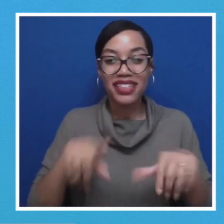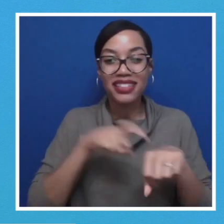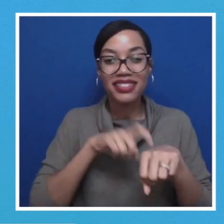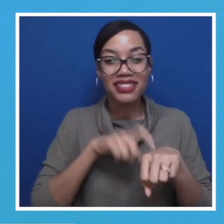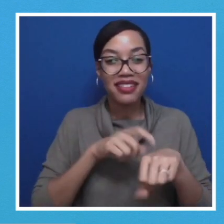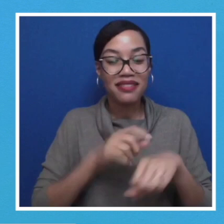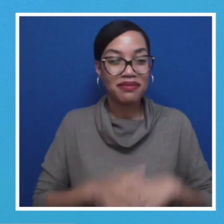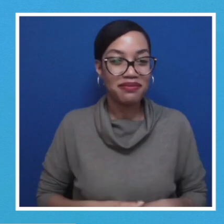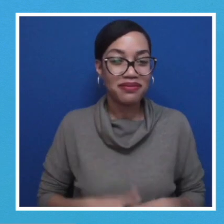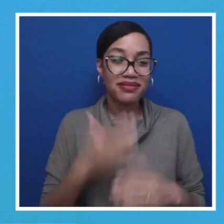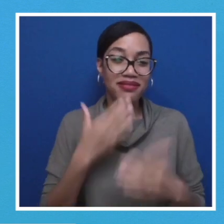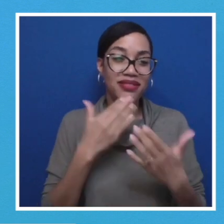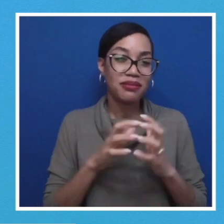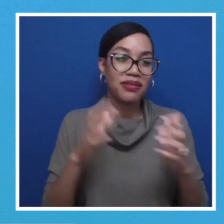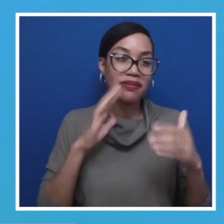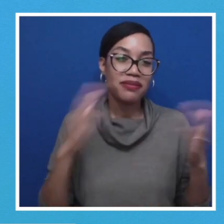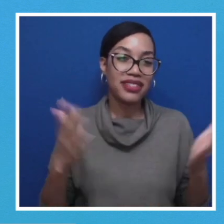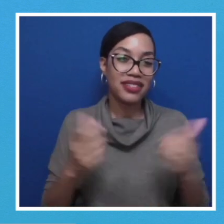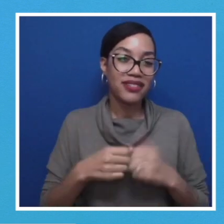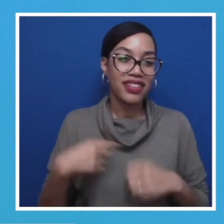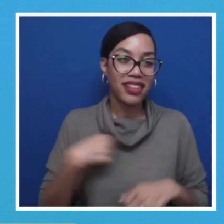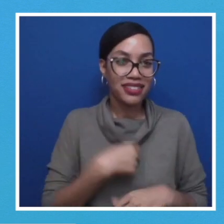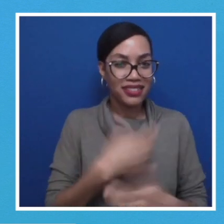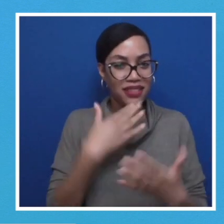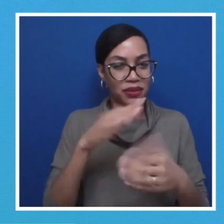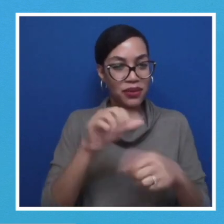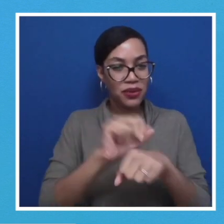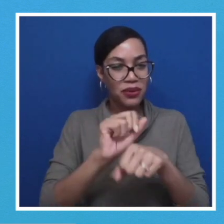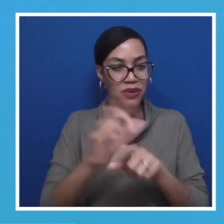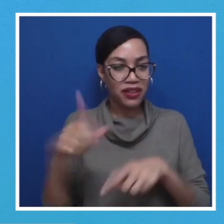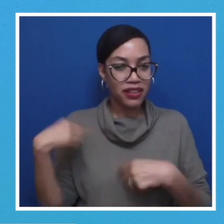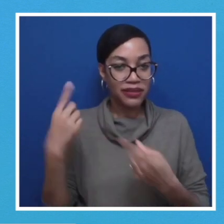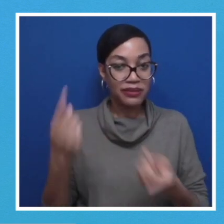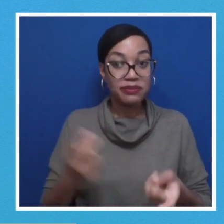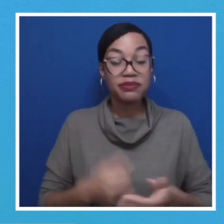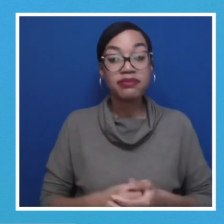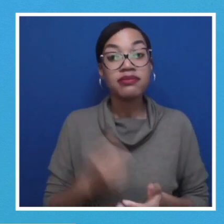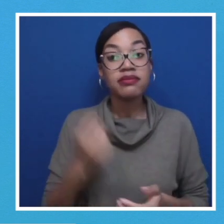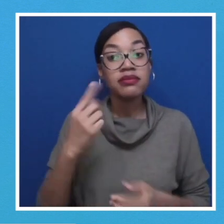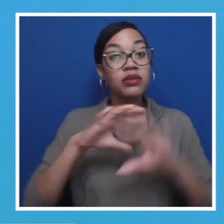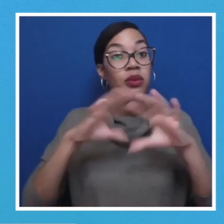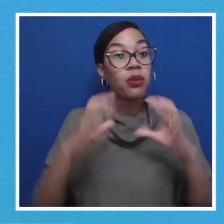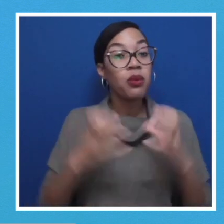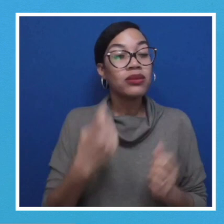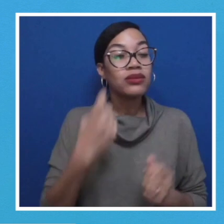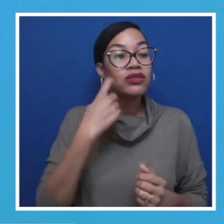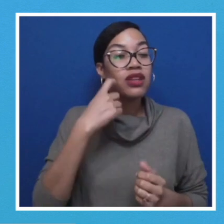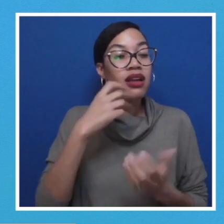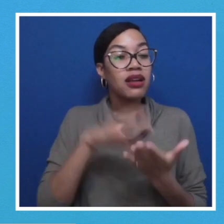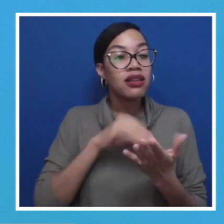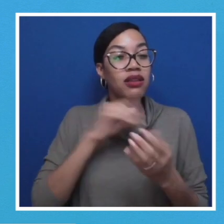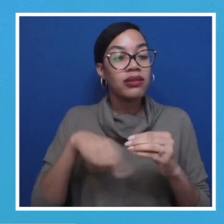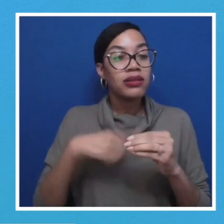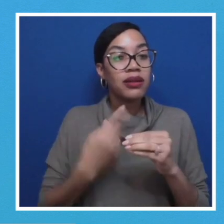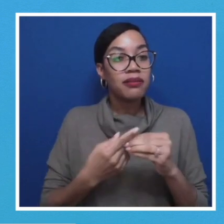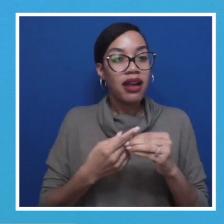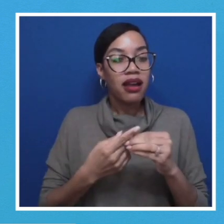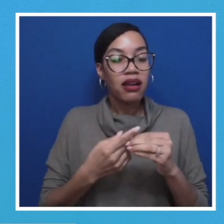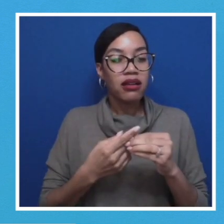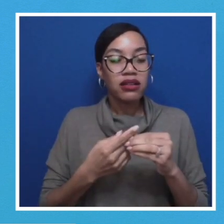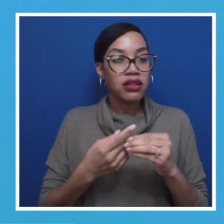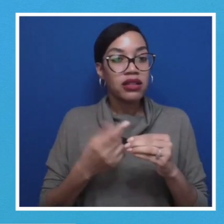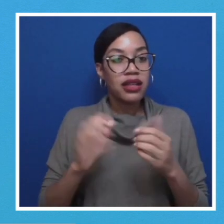being here, and thank you for what you're doing. The world is just starting to learn about the Colonial Gas Link,